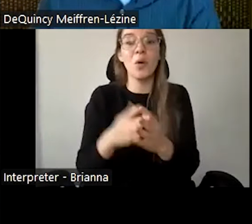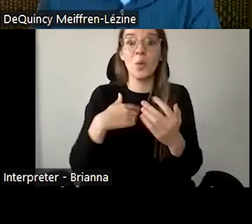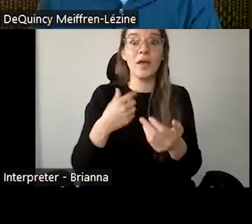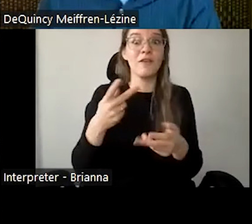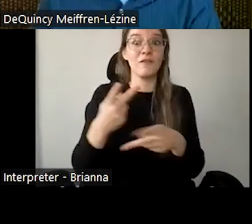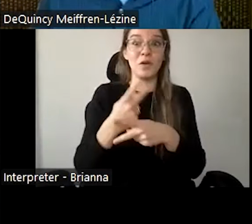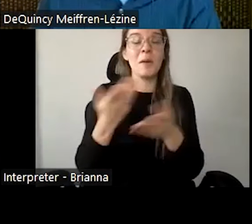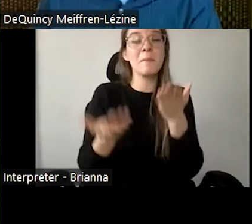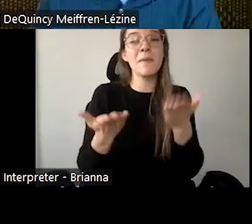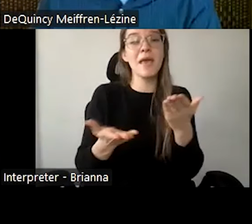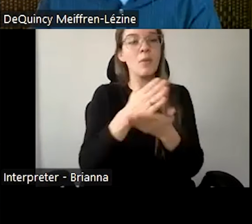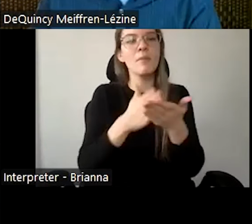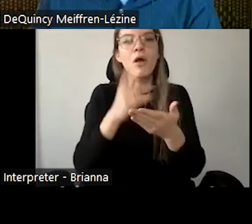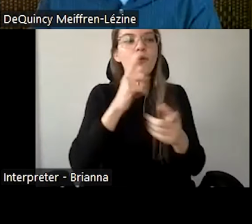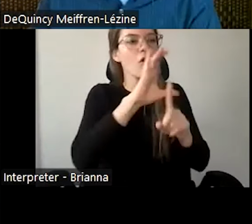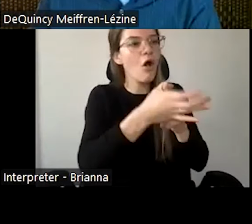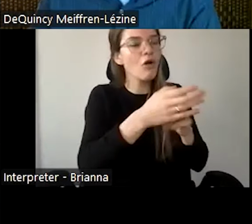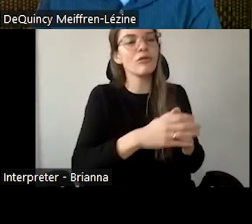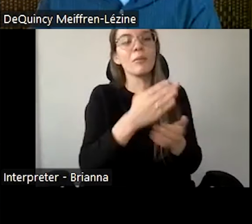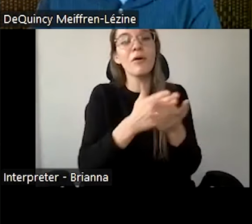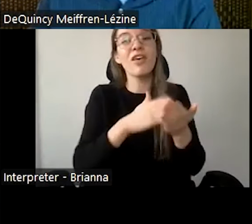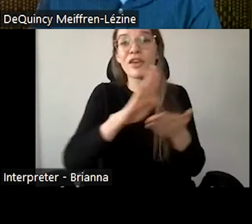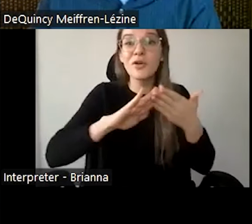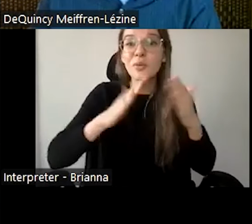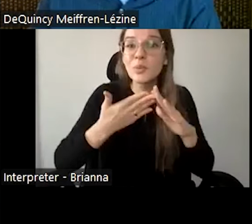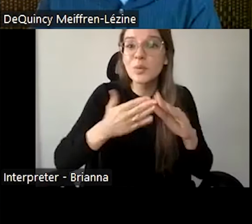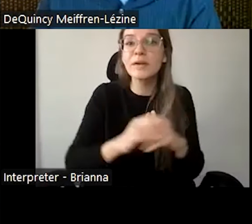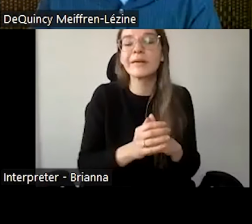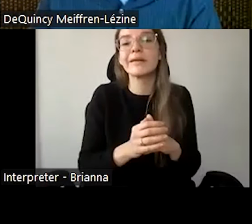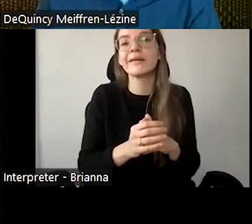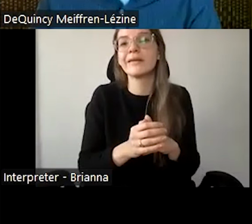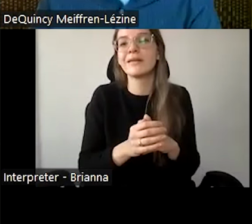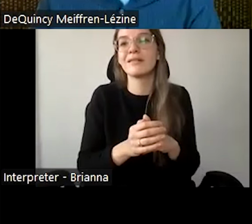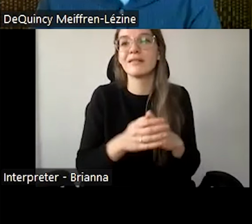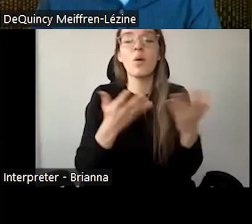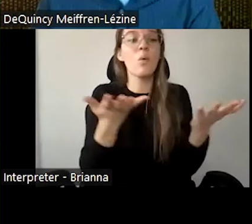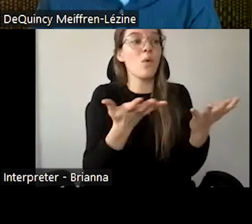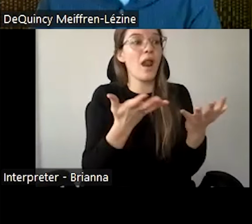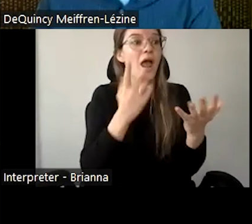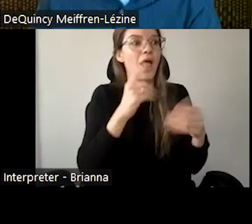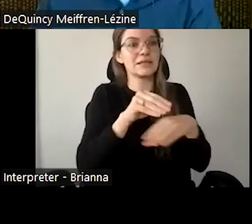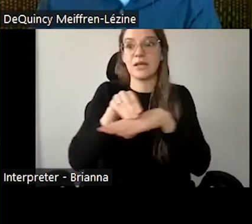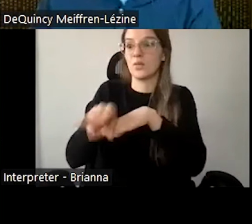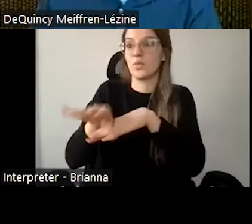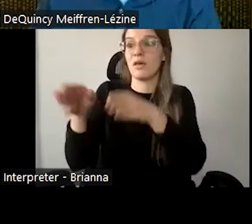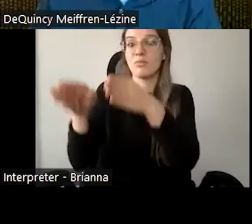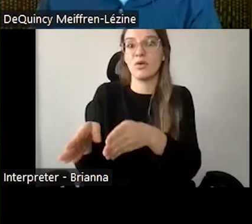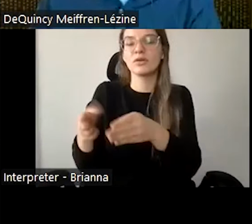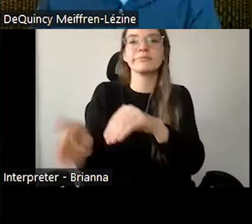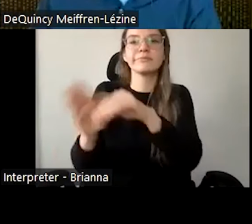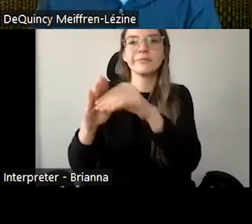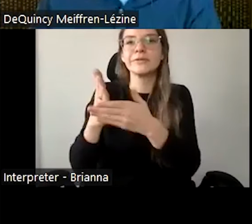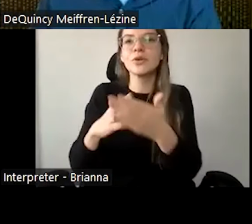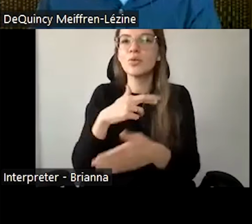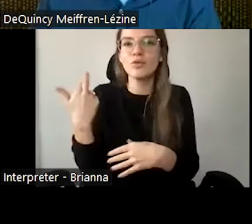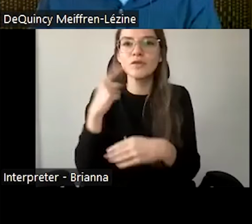of culture, the aspects of their community that have contributed to that person having risk. And in that